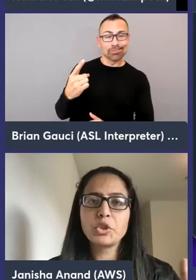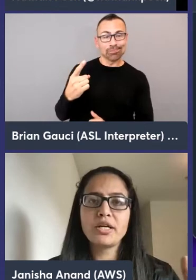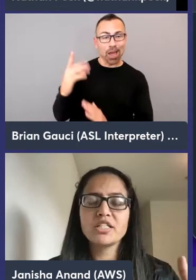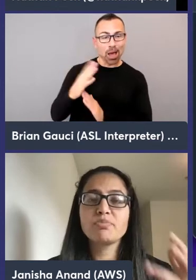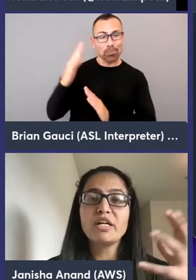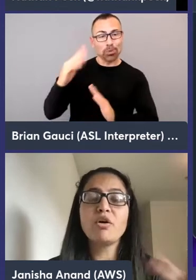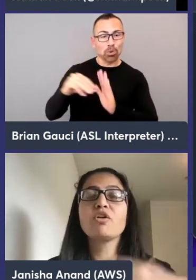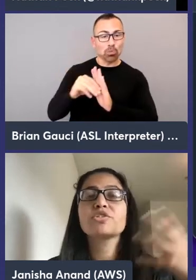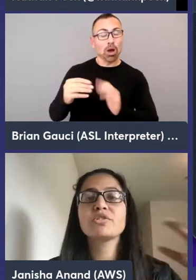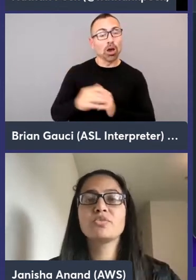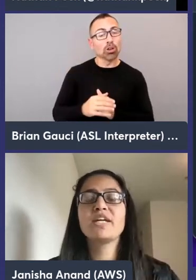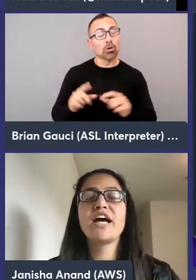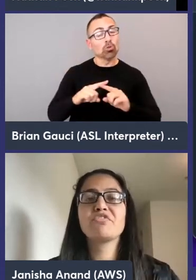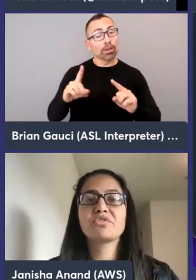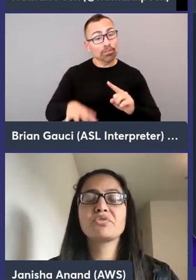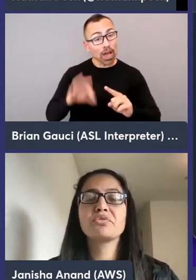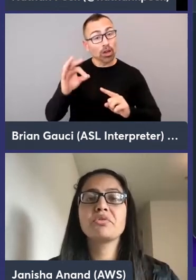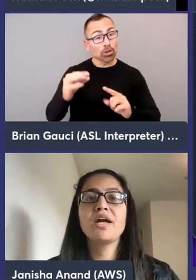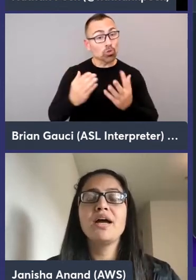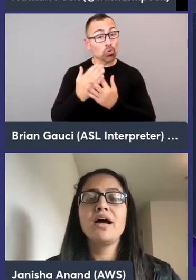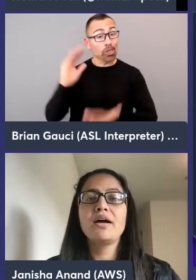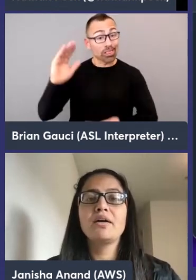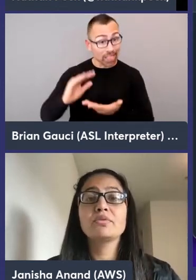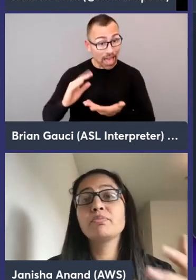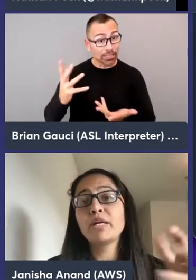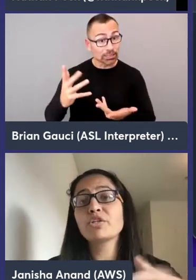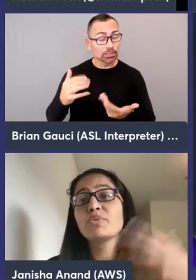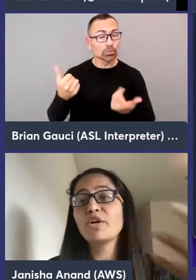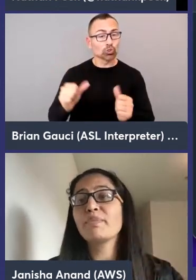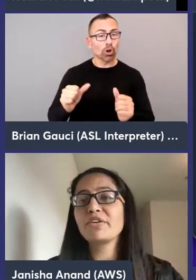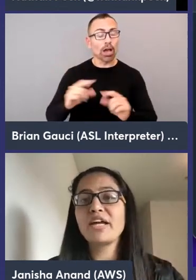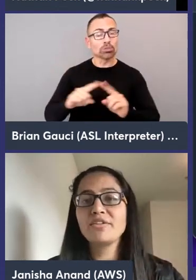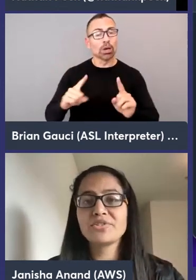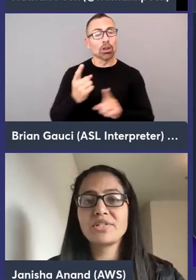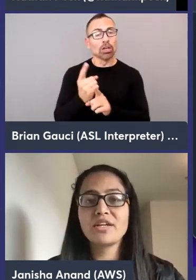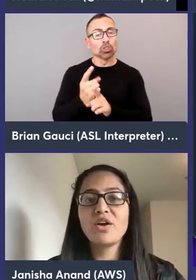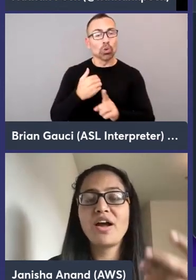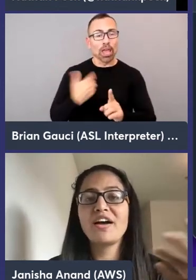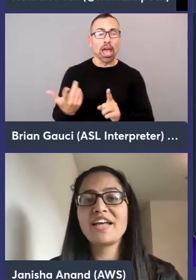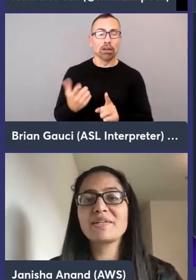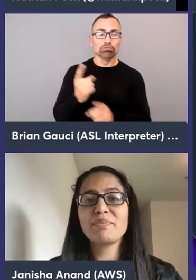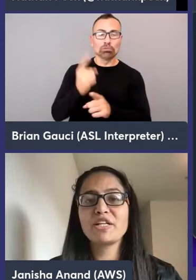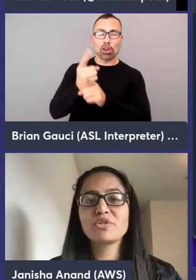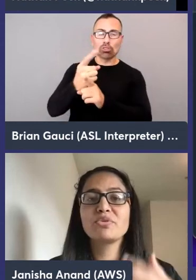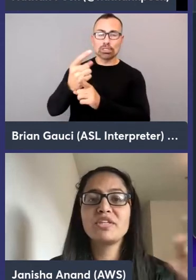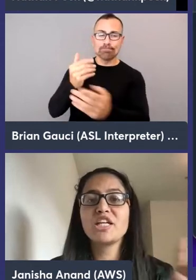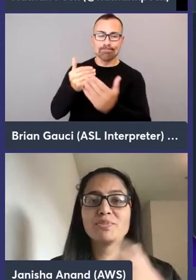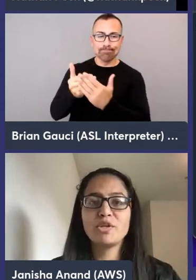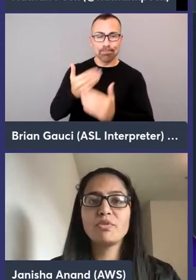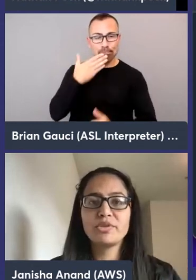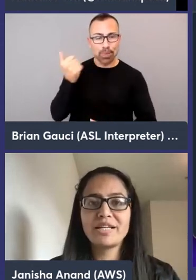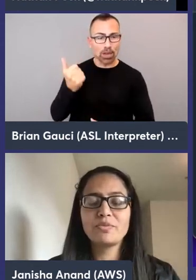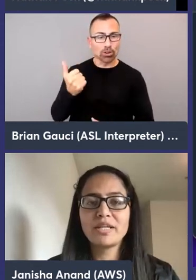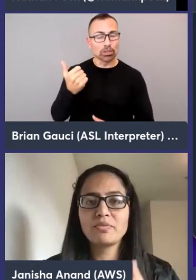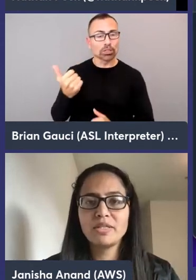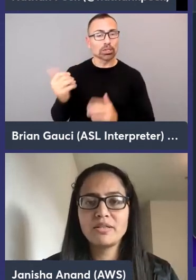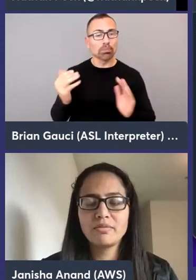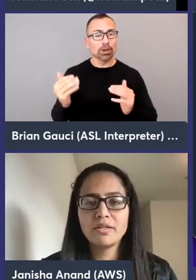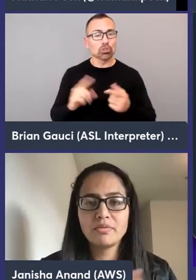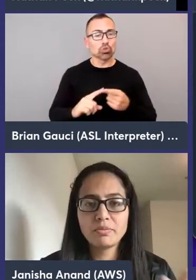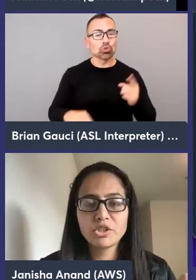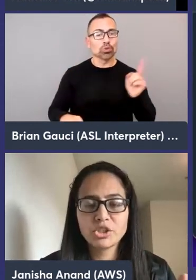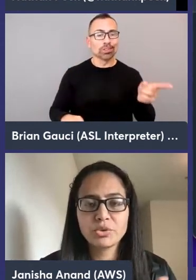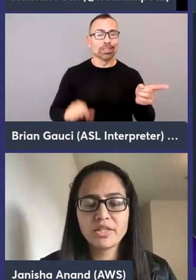lesser trials, but also did we have to, but also we got better accuracy as compared to the HPO mode that